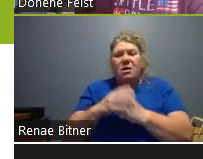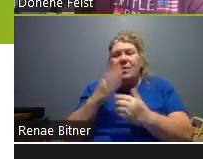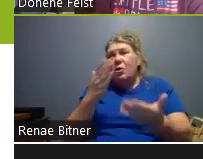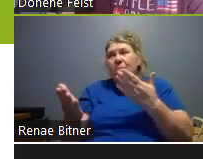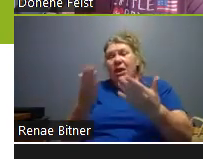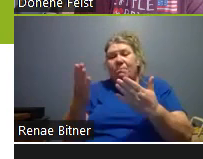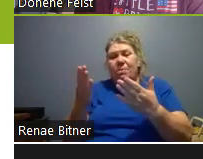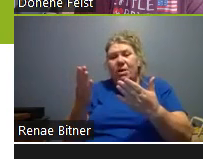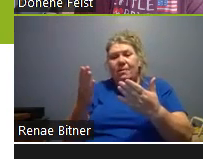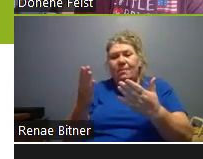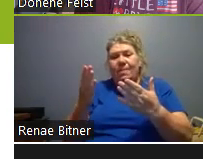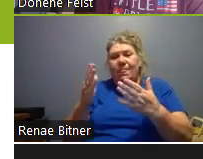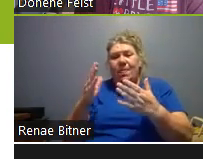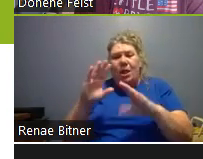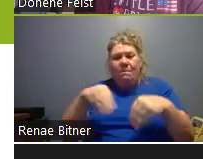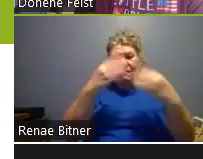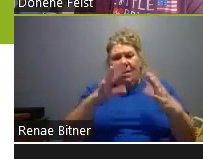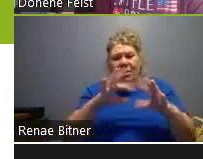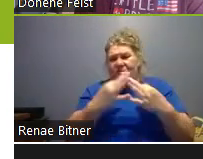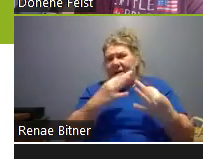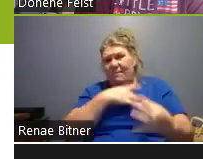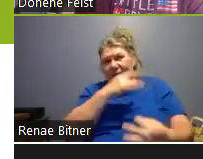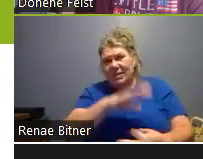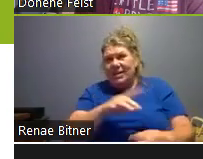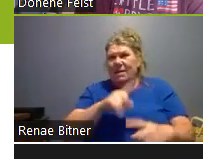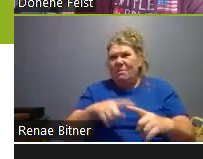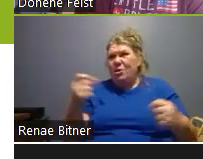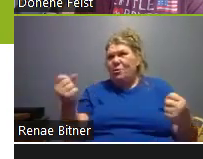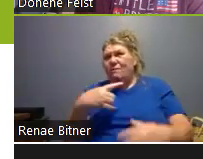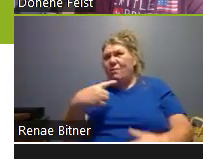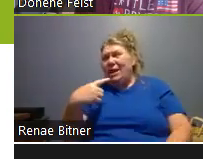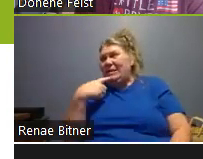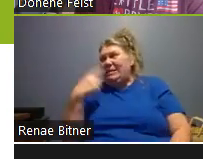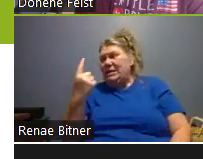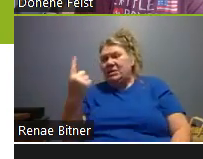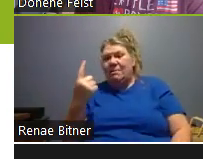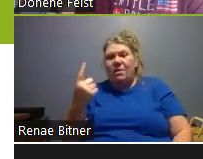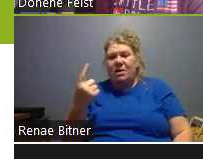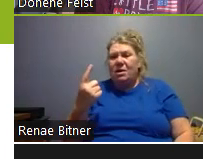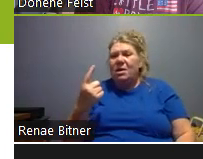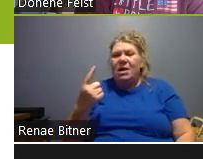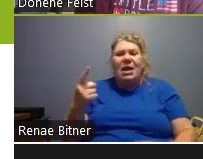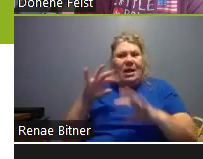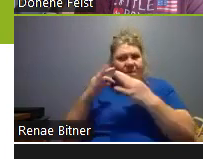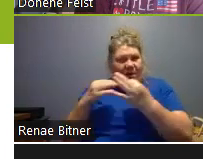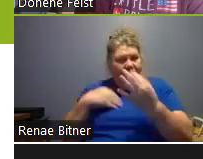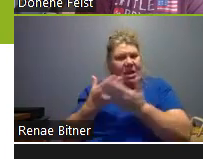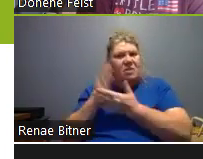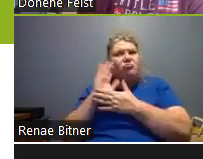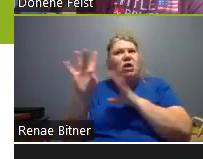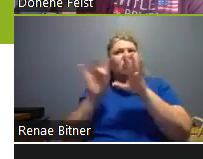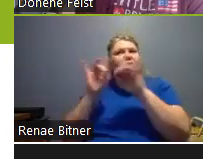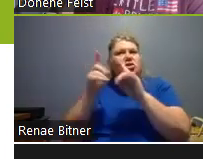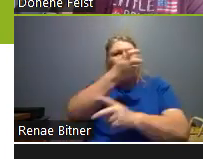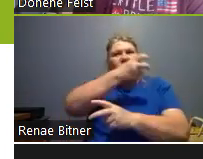a provider that the family really doesn't like, but they're afraid to say anything. And it's well within the family's rights to choose to go to